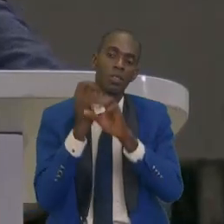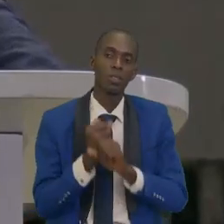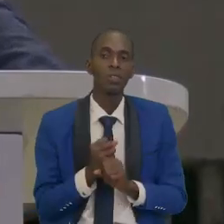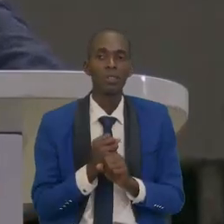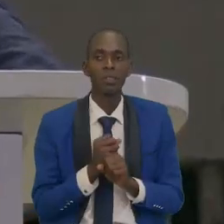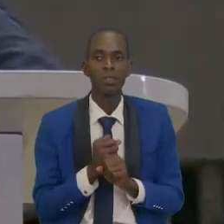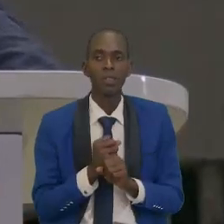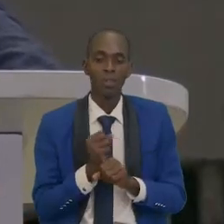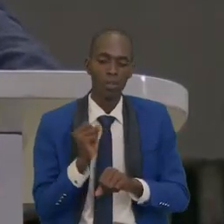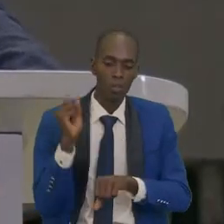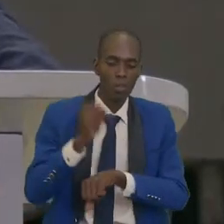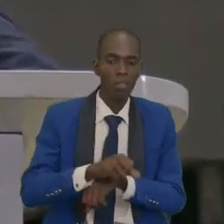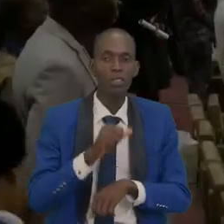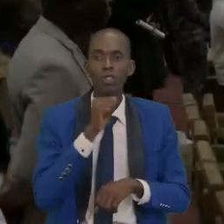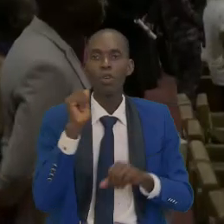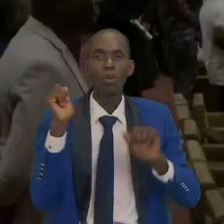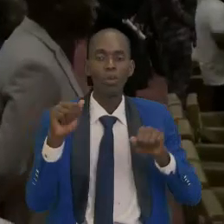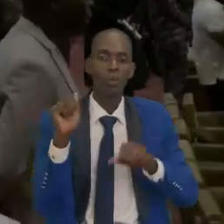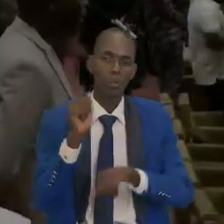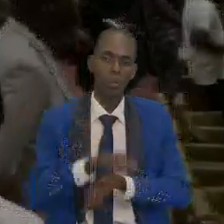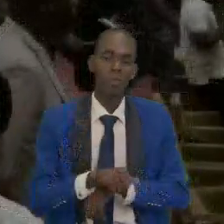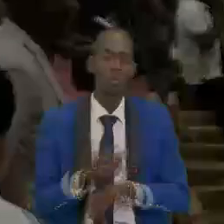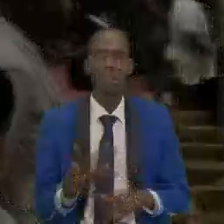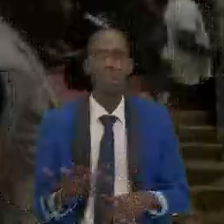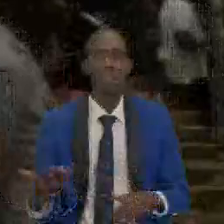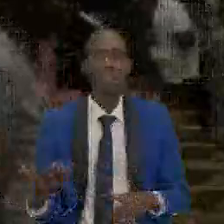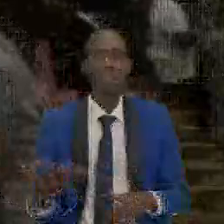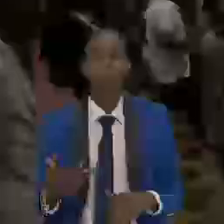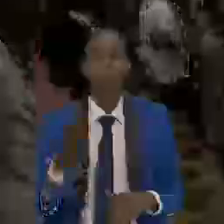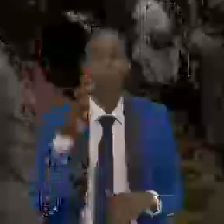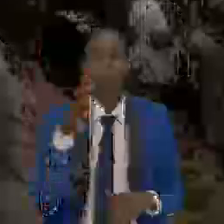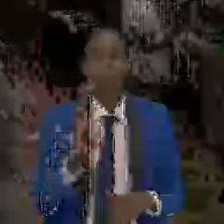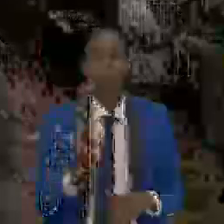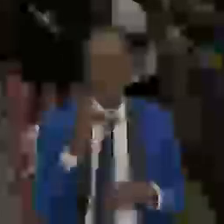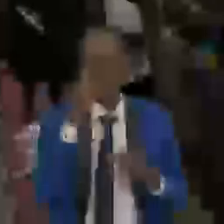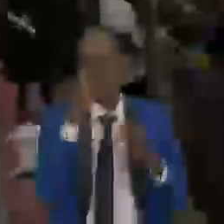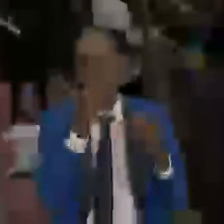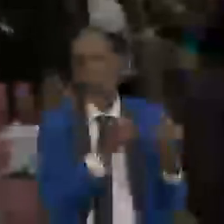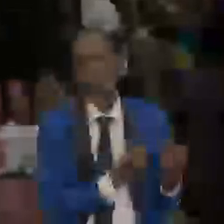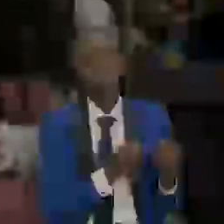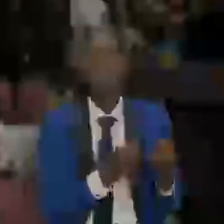conquered the unconquerable by faith